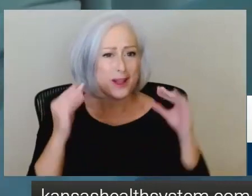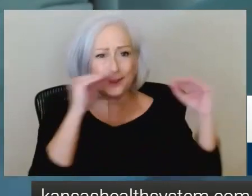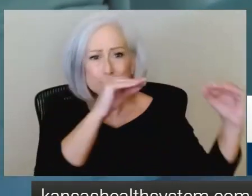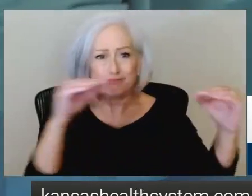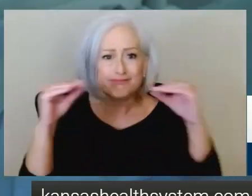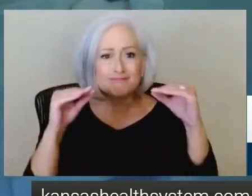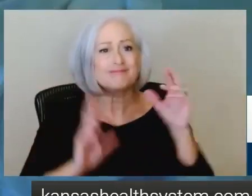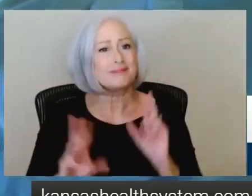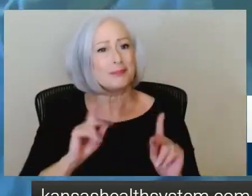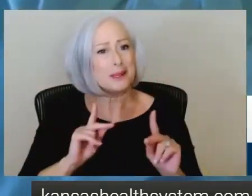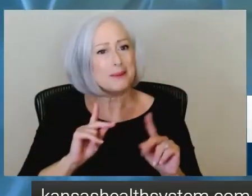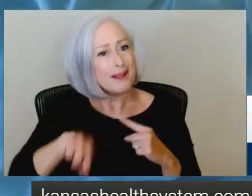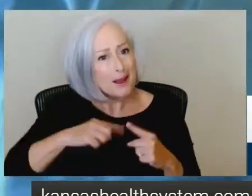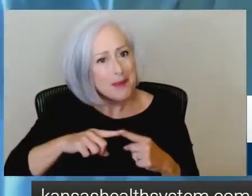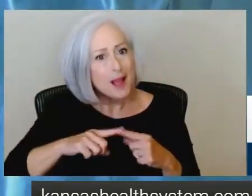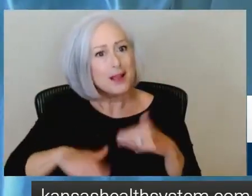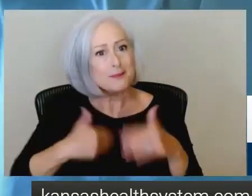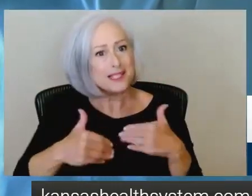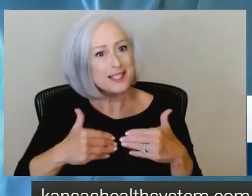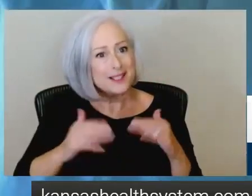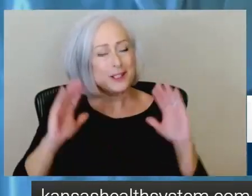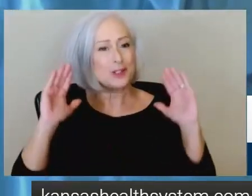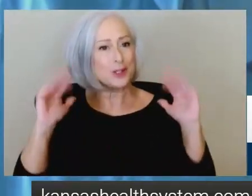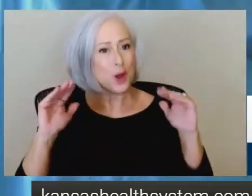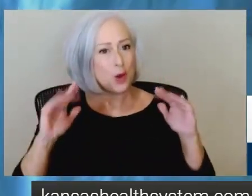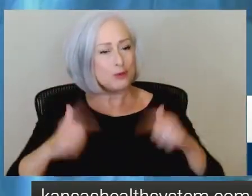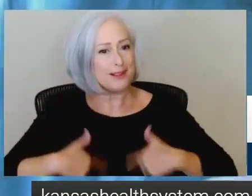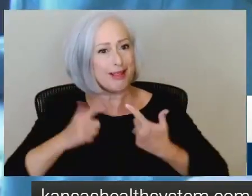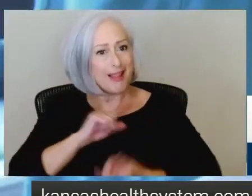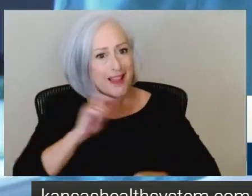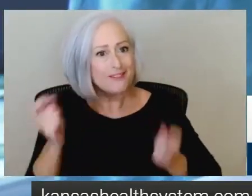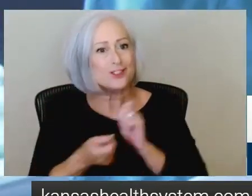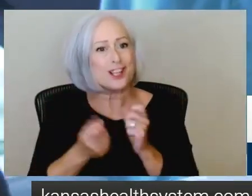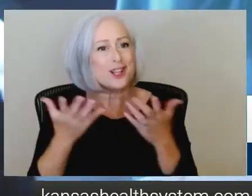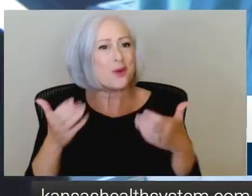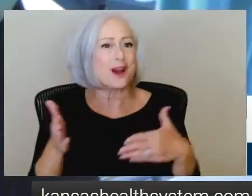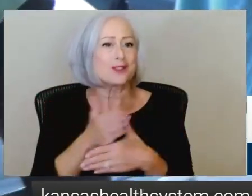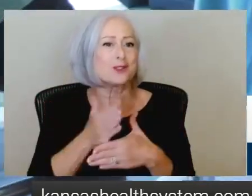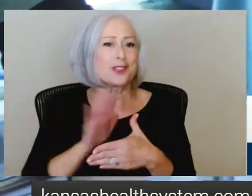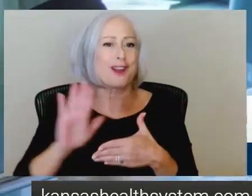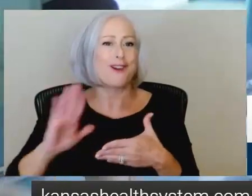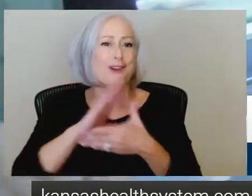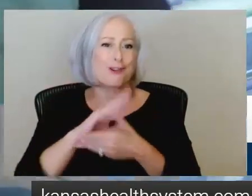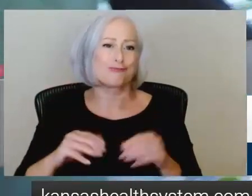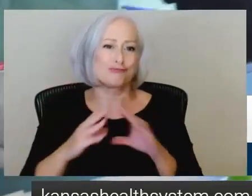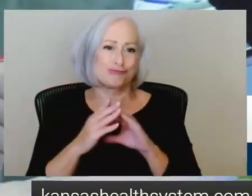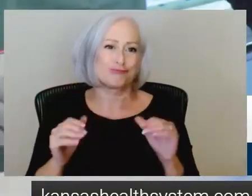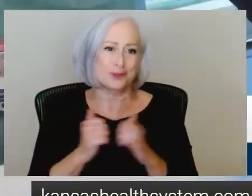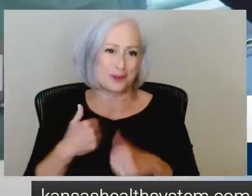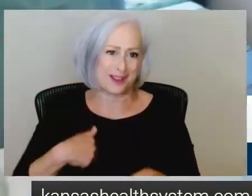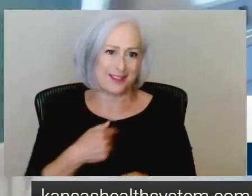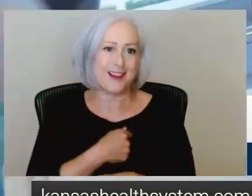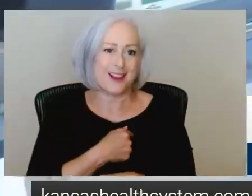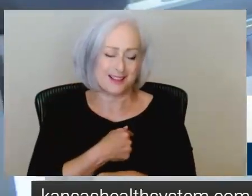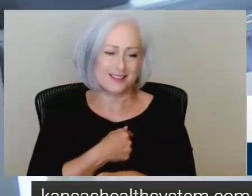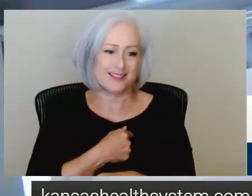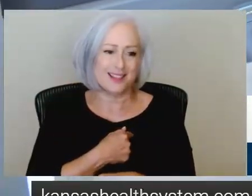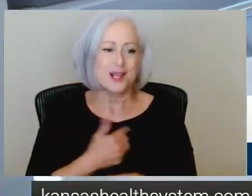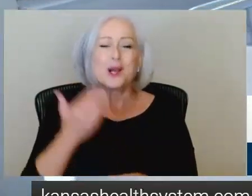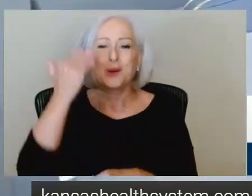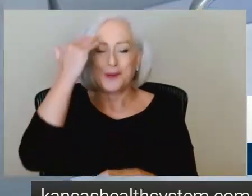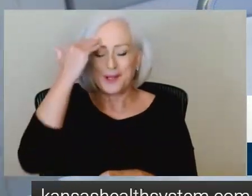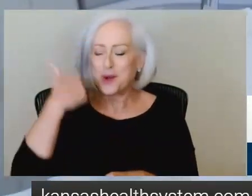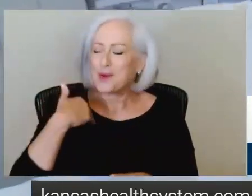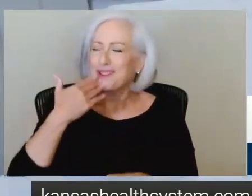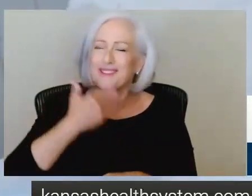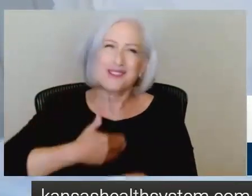about it because she hopes it's life-changing, and she wanted to share her journey with us, and we know we've got the best viewers in the world.